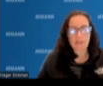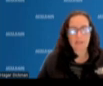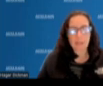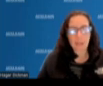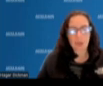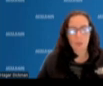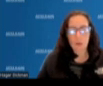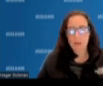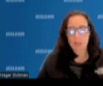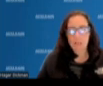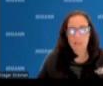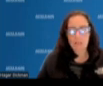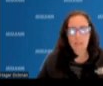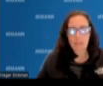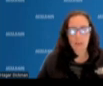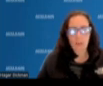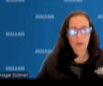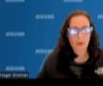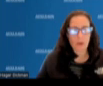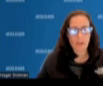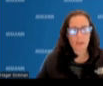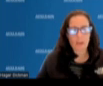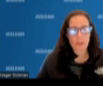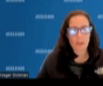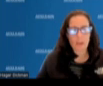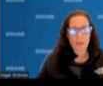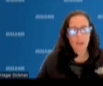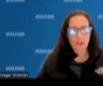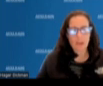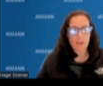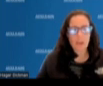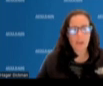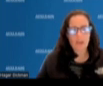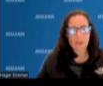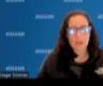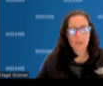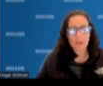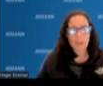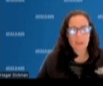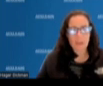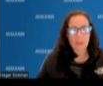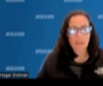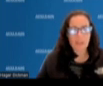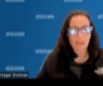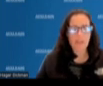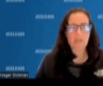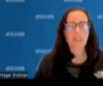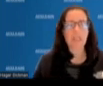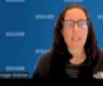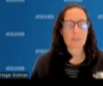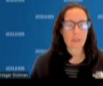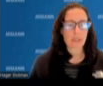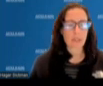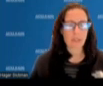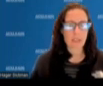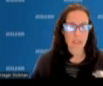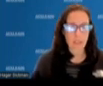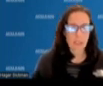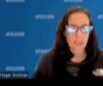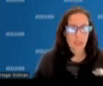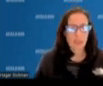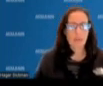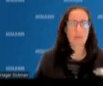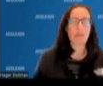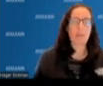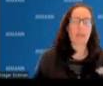about where it is that where we're going to be having to cut in order to maintain any sort of Medicaid spending in the